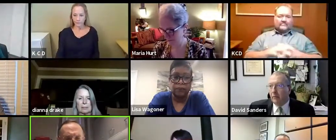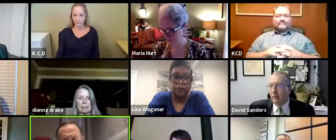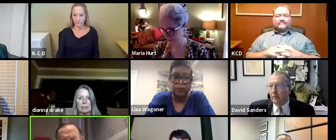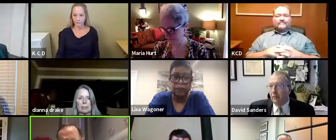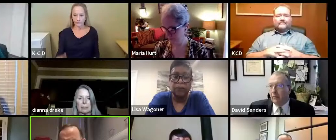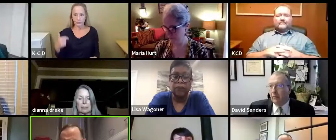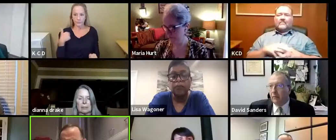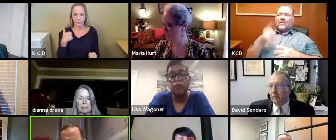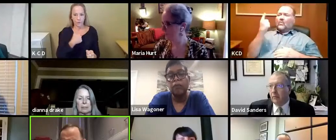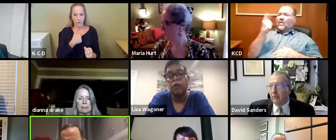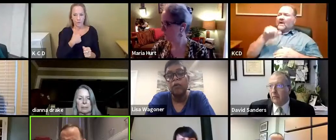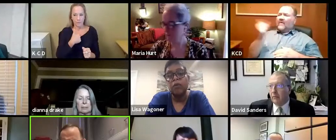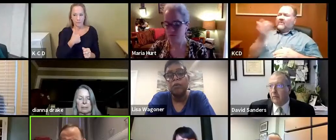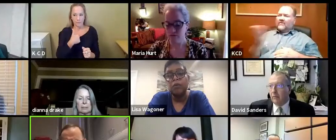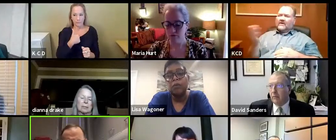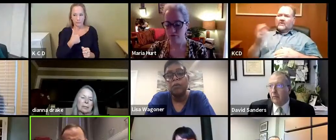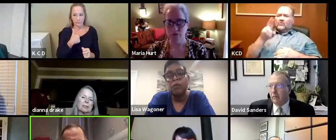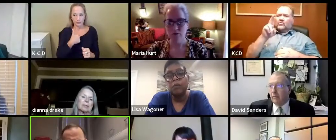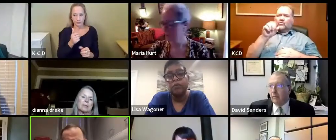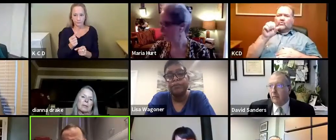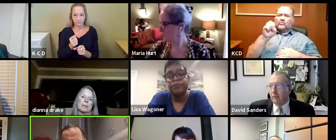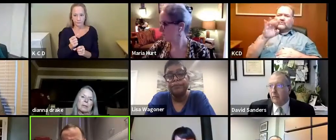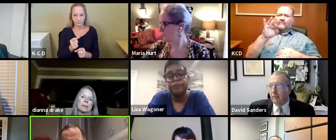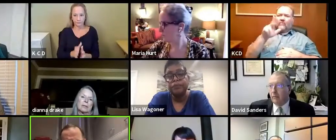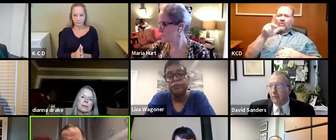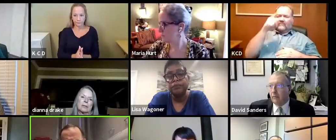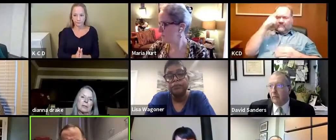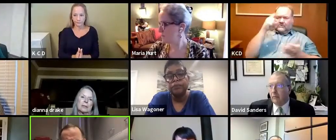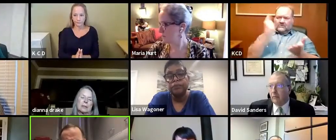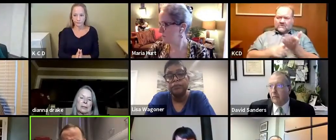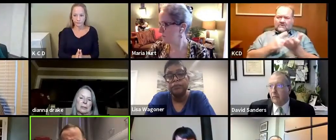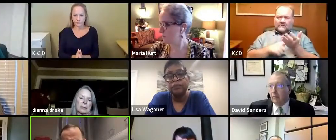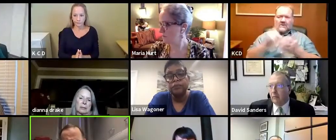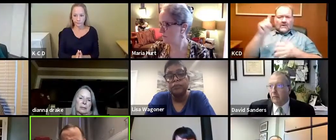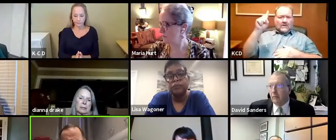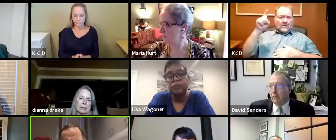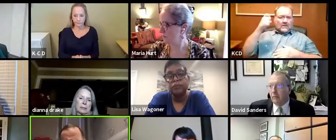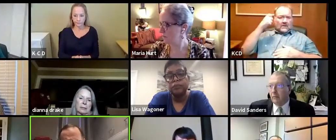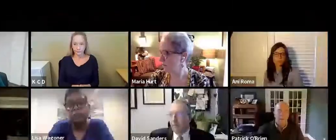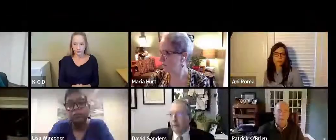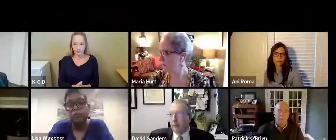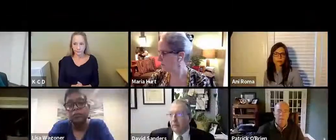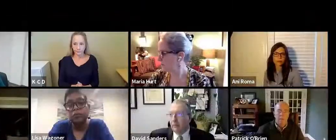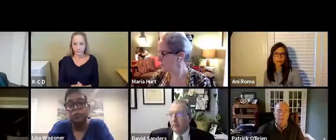One other thing that might be useful for discussion, since the governor